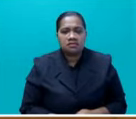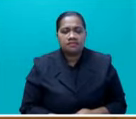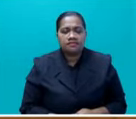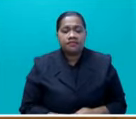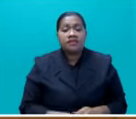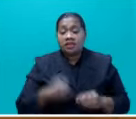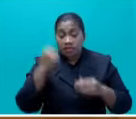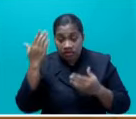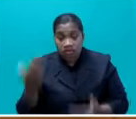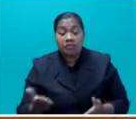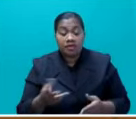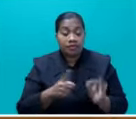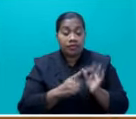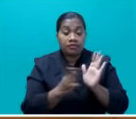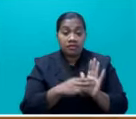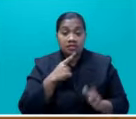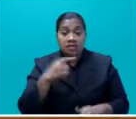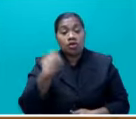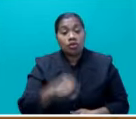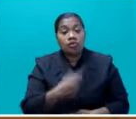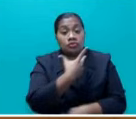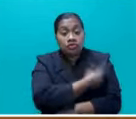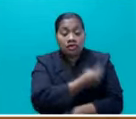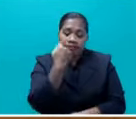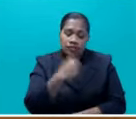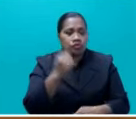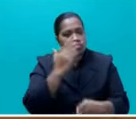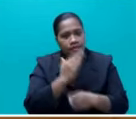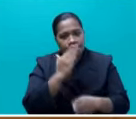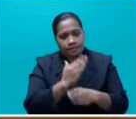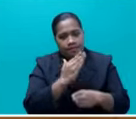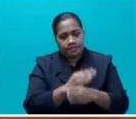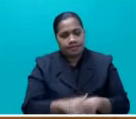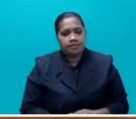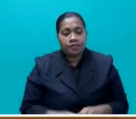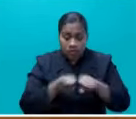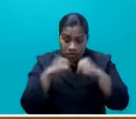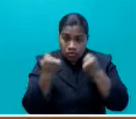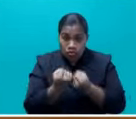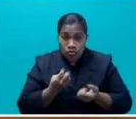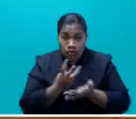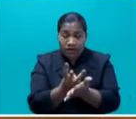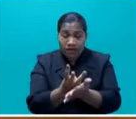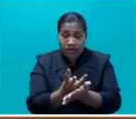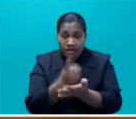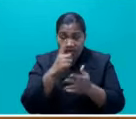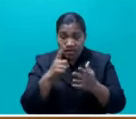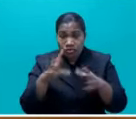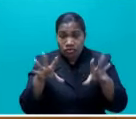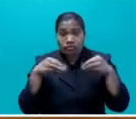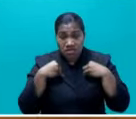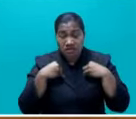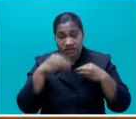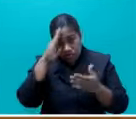the Honorable Prime Minister stated, no jabs, no jobs. So are social welfare recipients and students